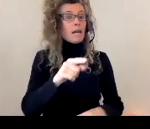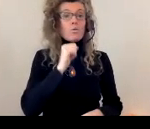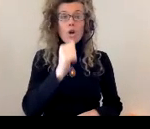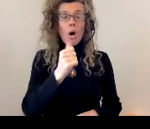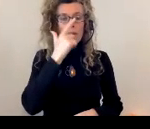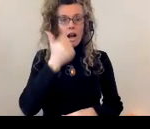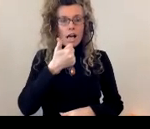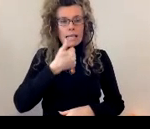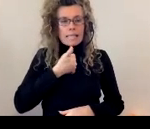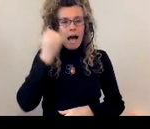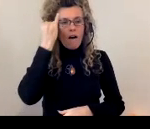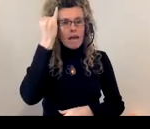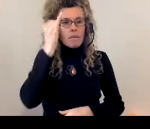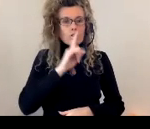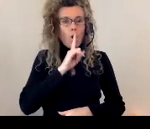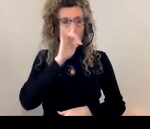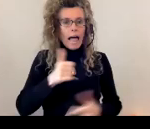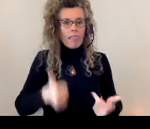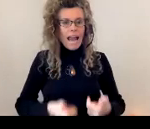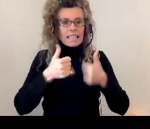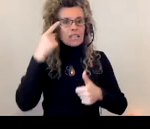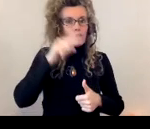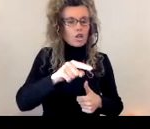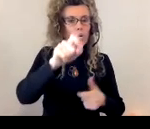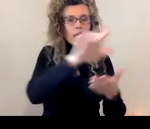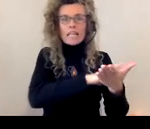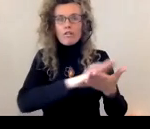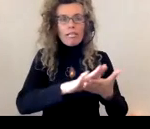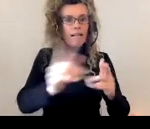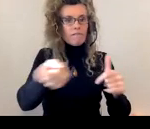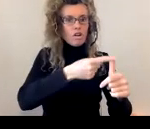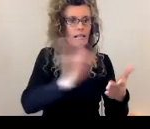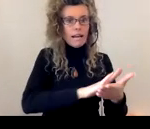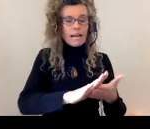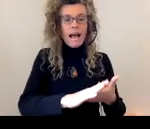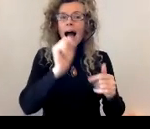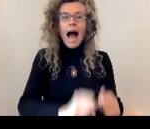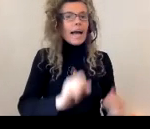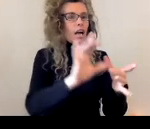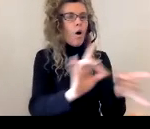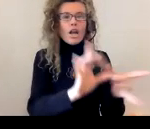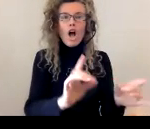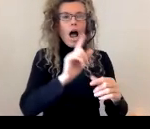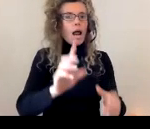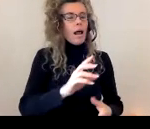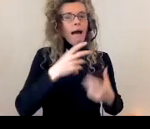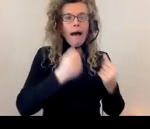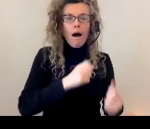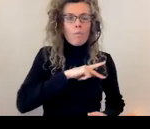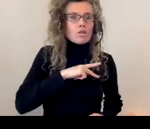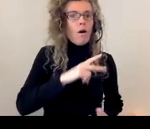there's a self-image, a reality that exists for you that would have to be wiped clean. I can go on about your personal health, your